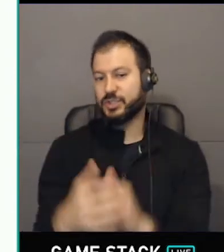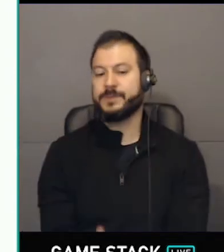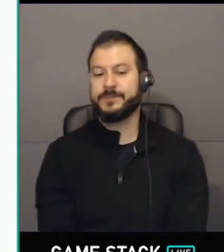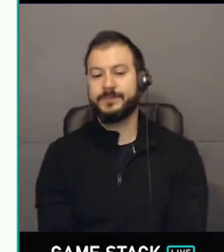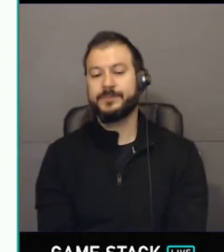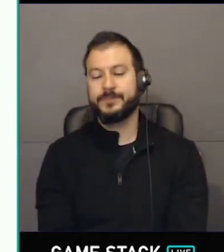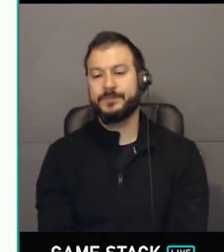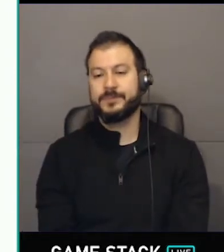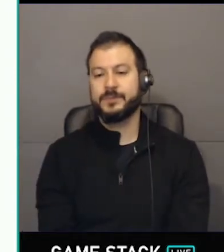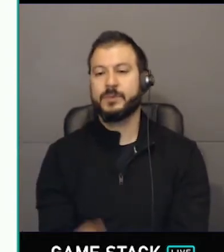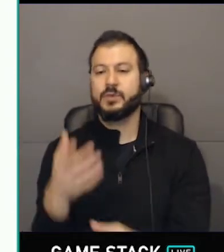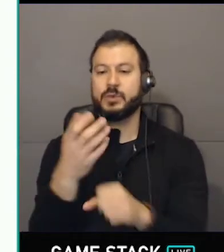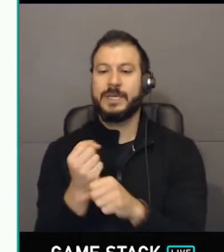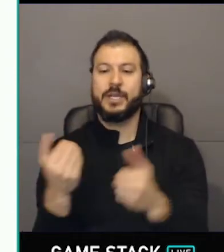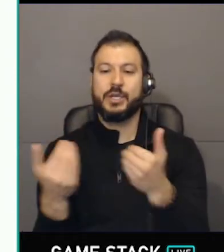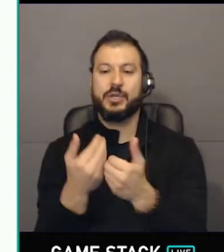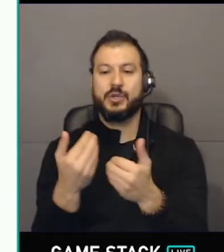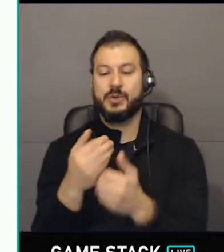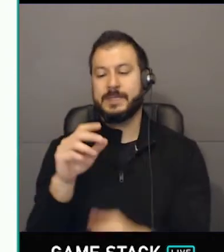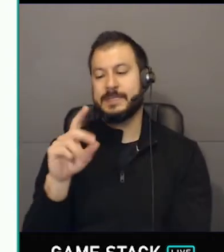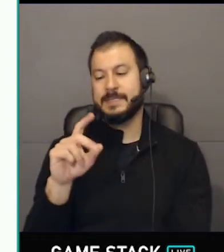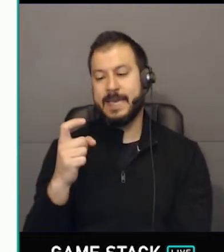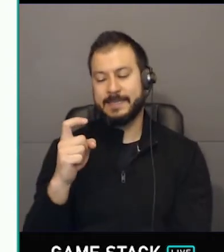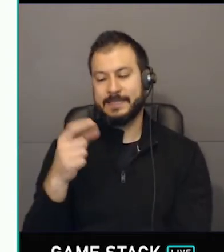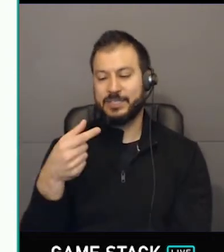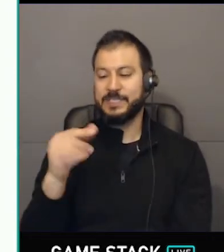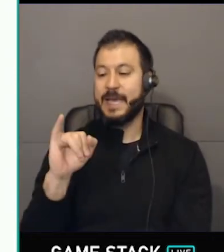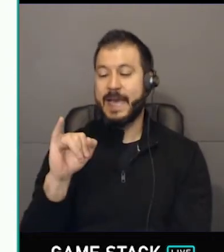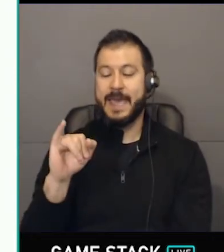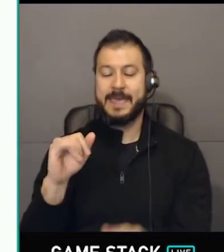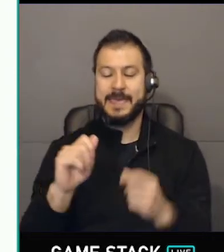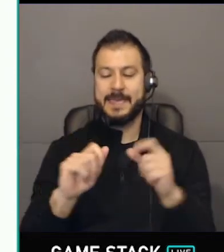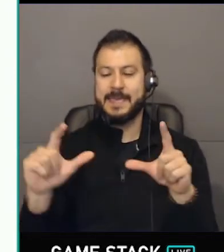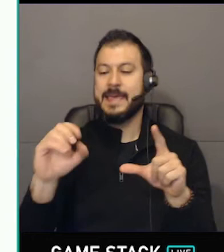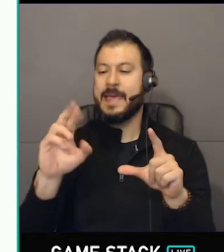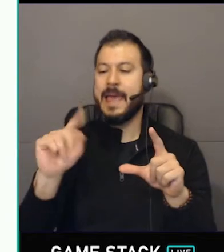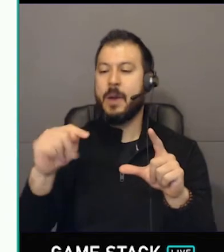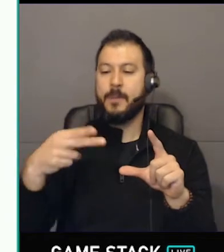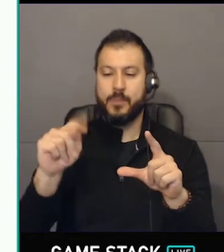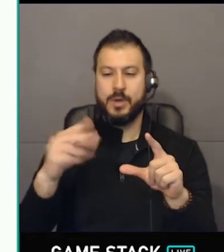You get a new DXGI output and a descriptor.